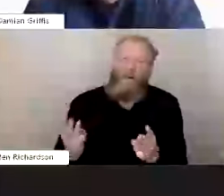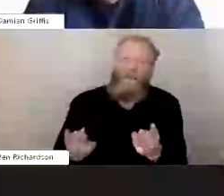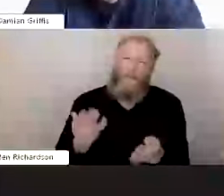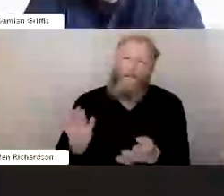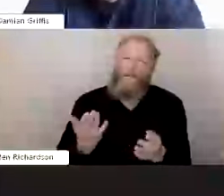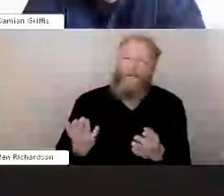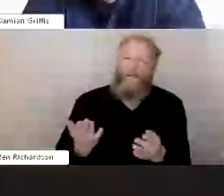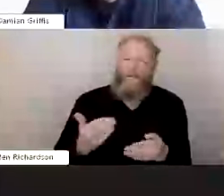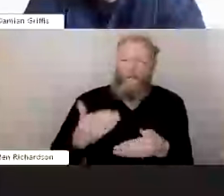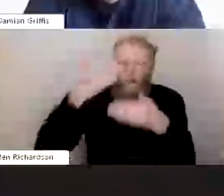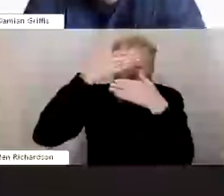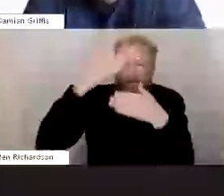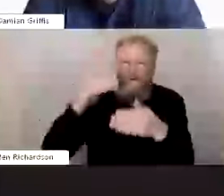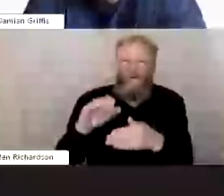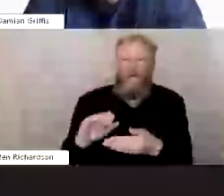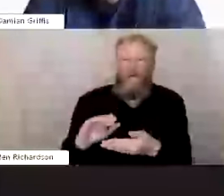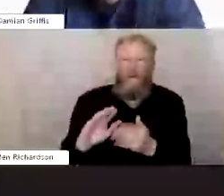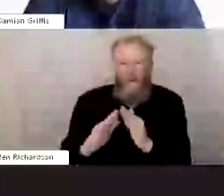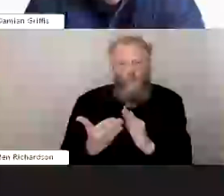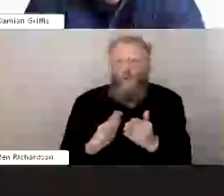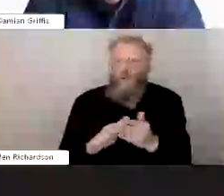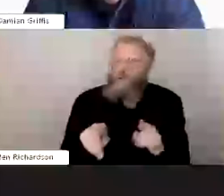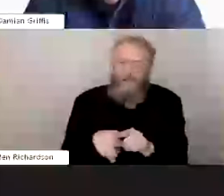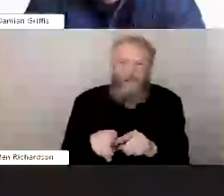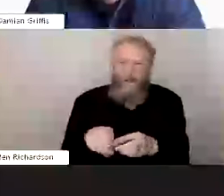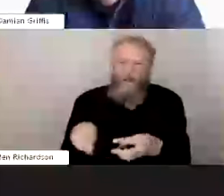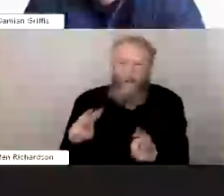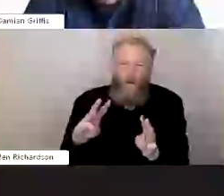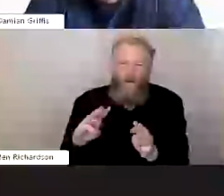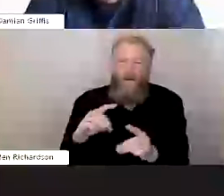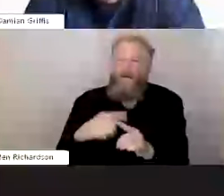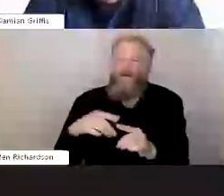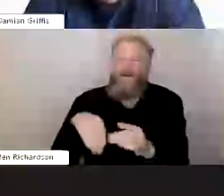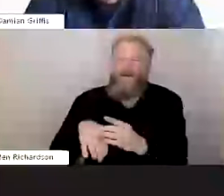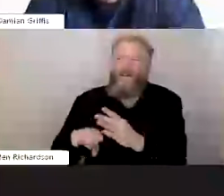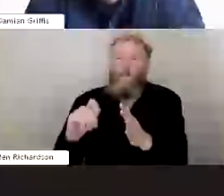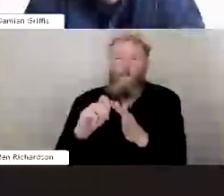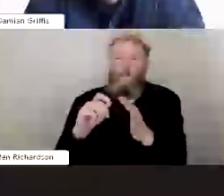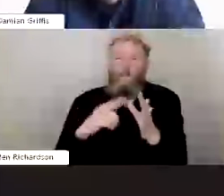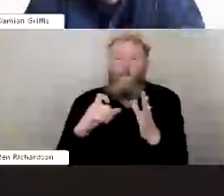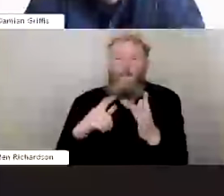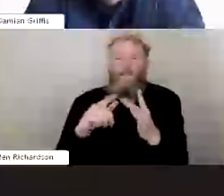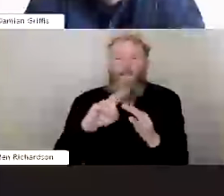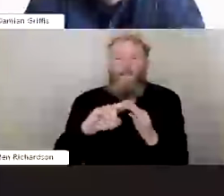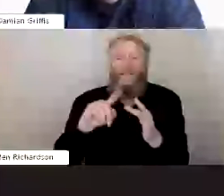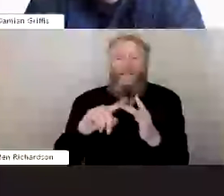Islamic Muslim communities are the same. So, and in the Pacific, it's very similar as well. So,